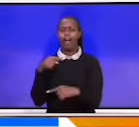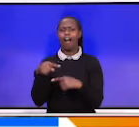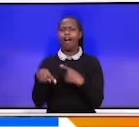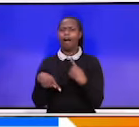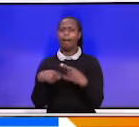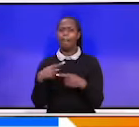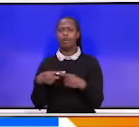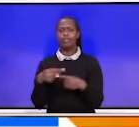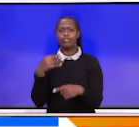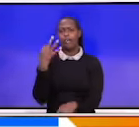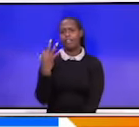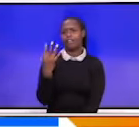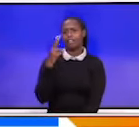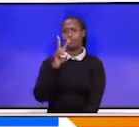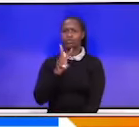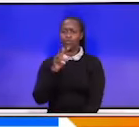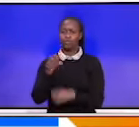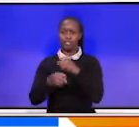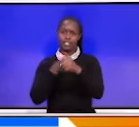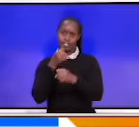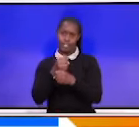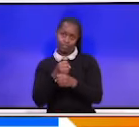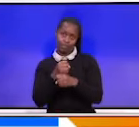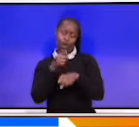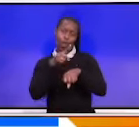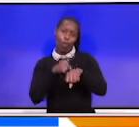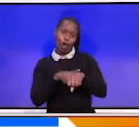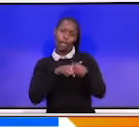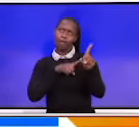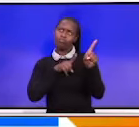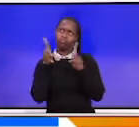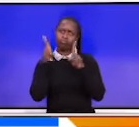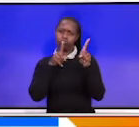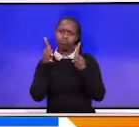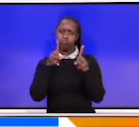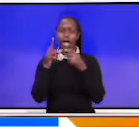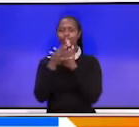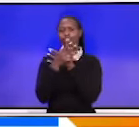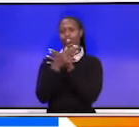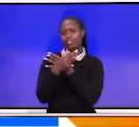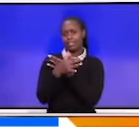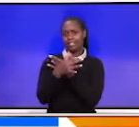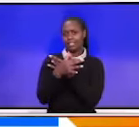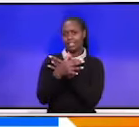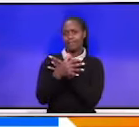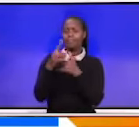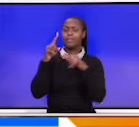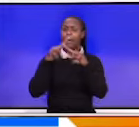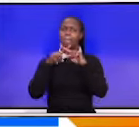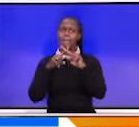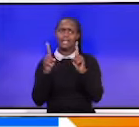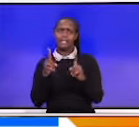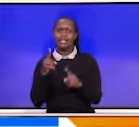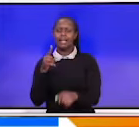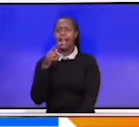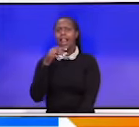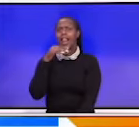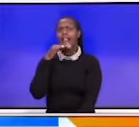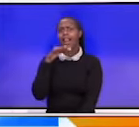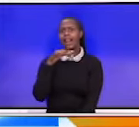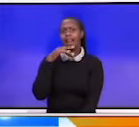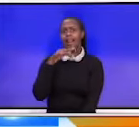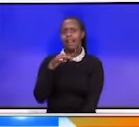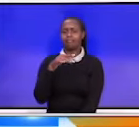that 2 years, and I traveled to Germany for a trip, and I could not be able to talk a German